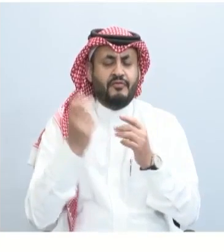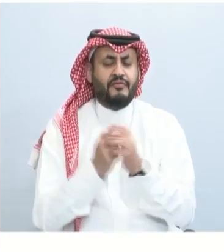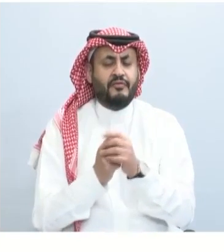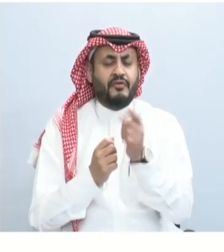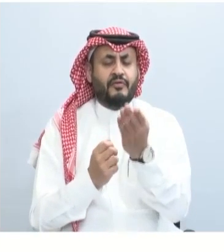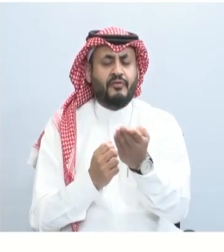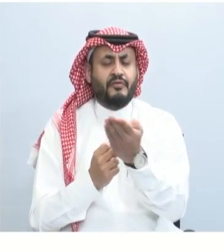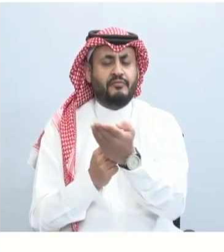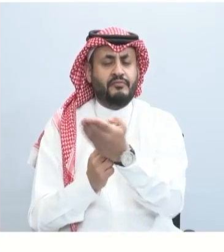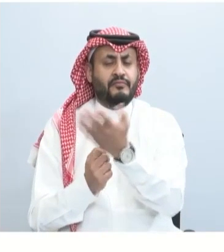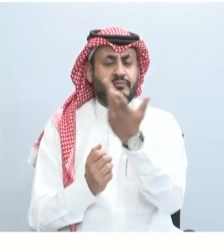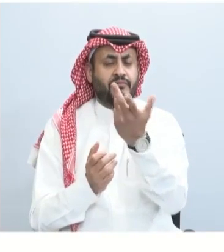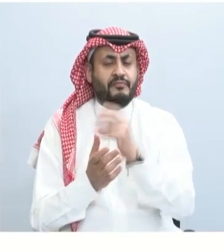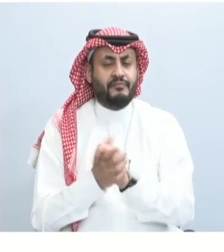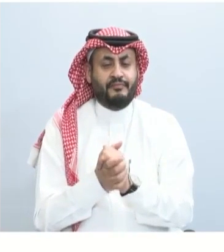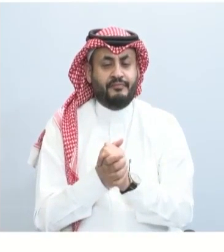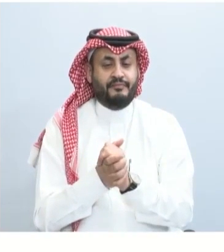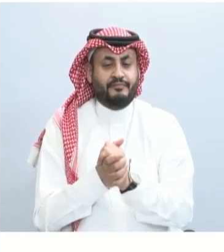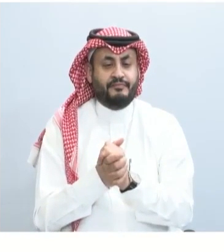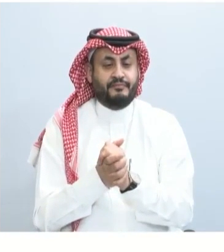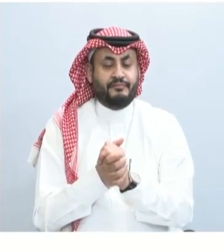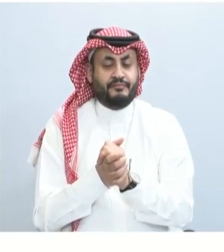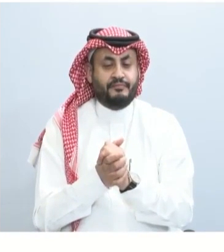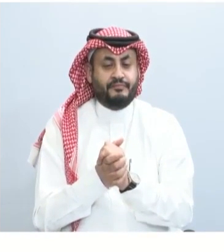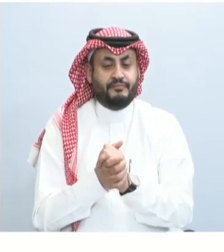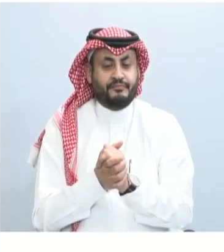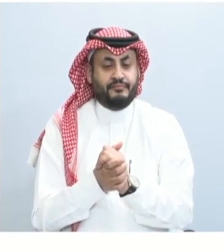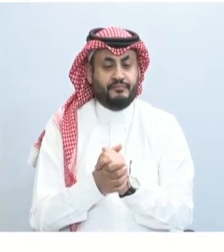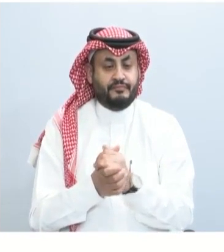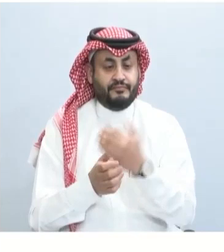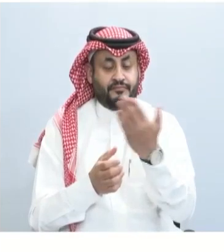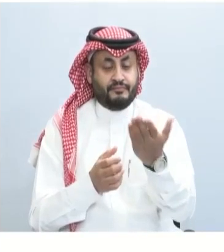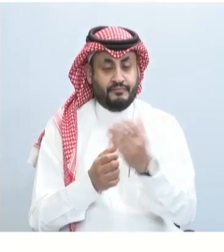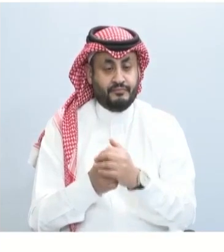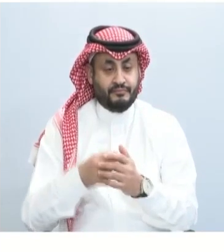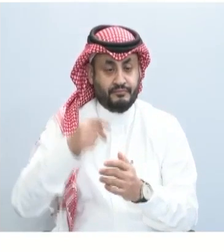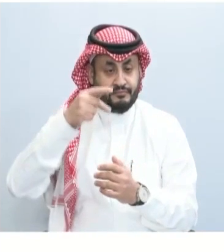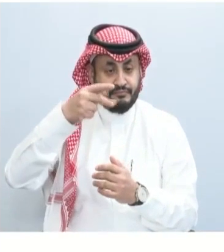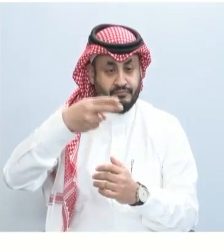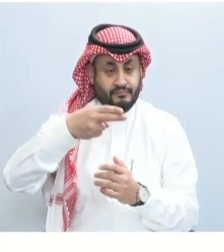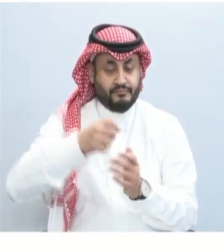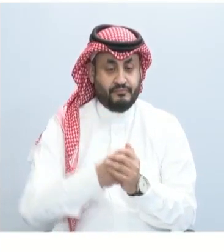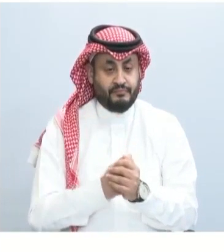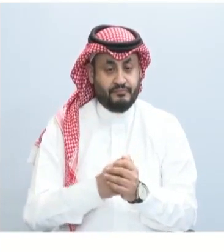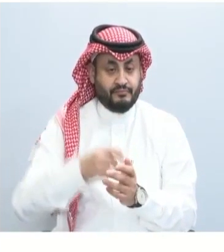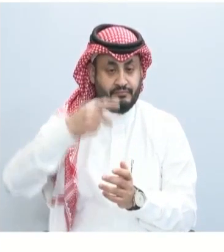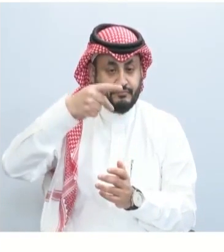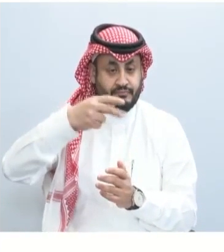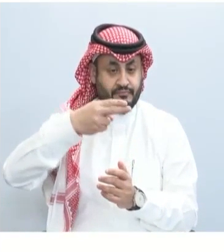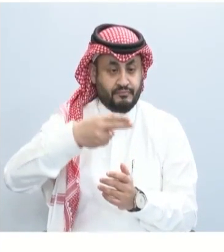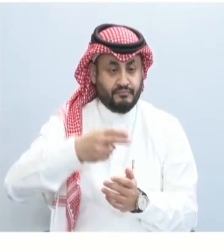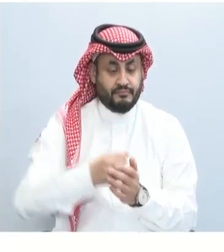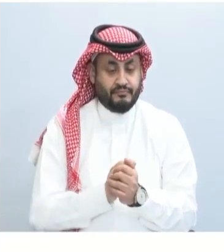is the word of number two? The second word of number two is photo.